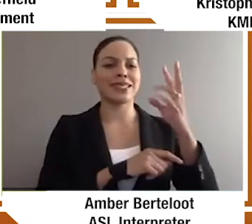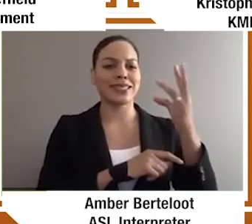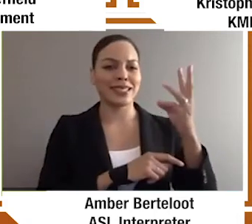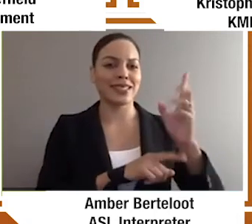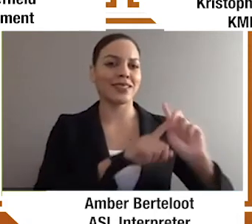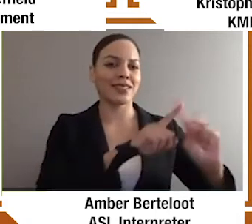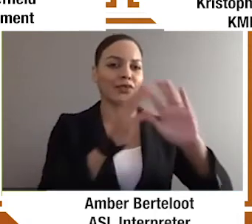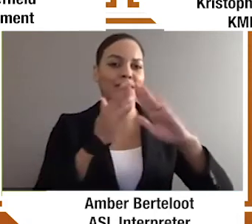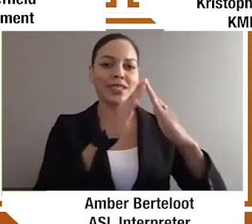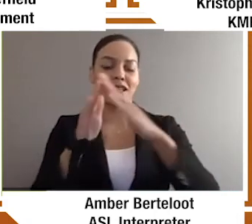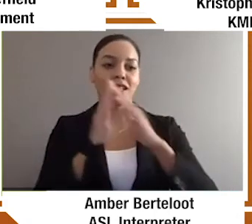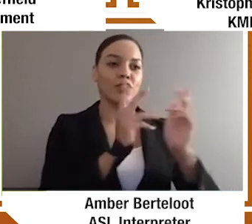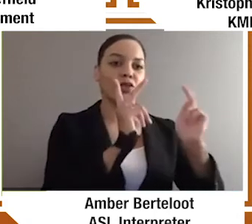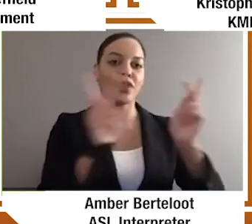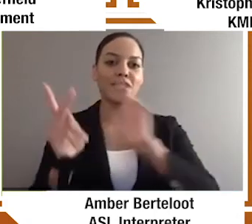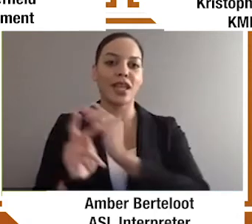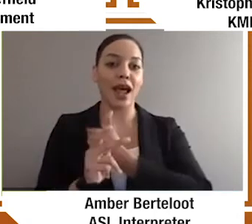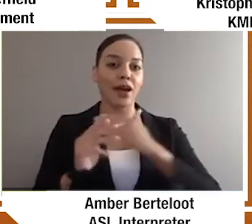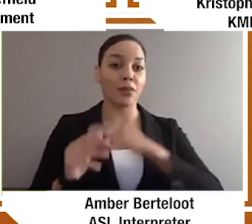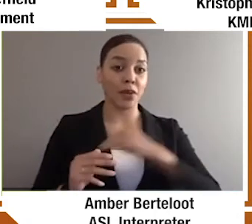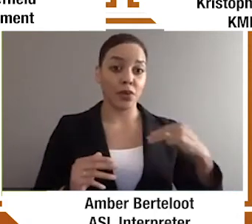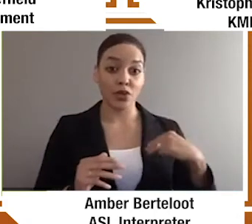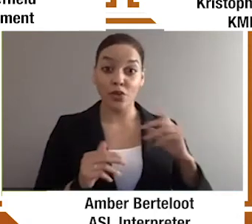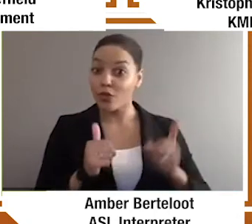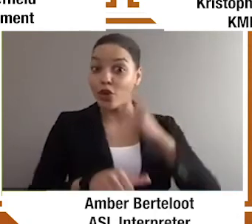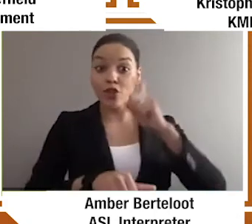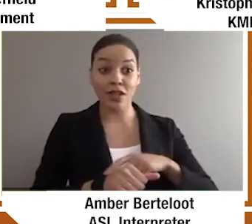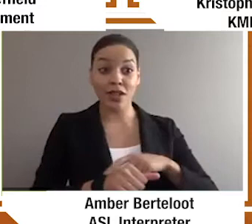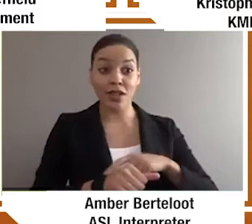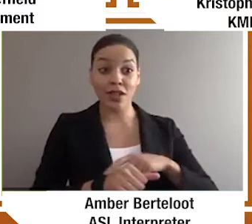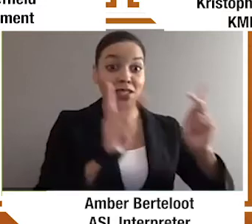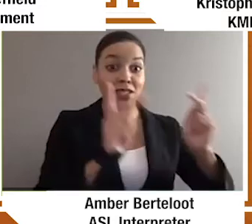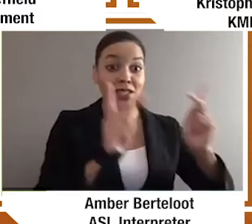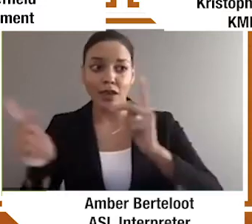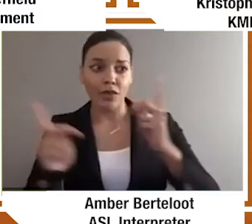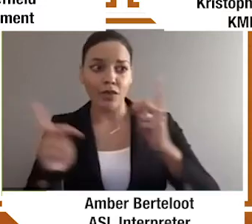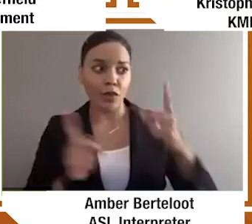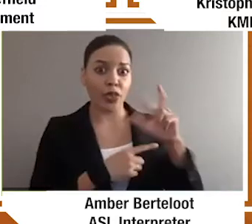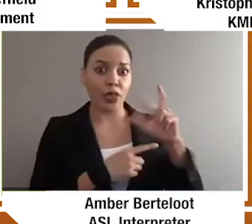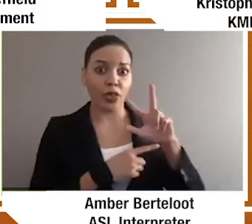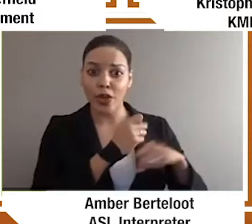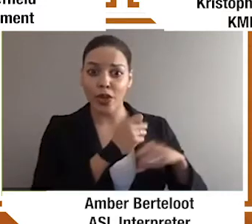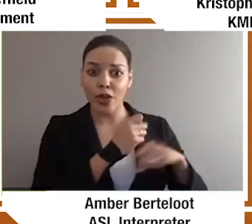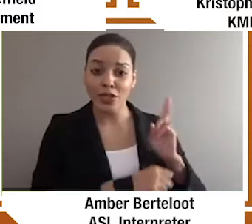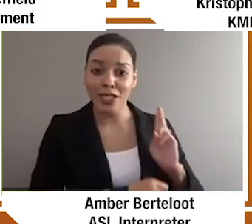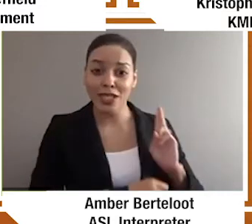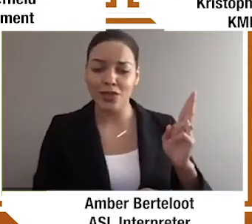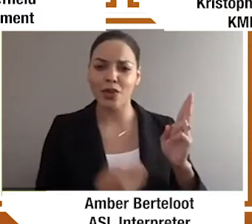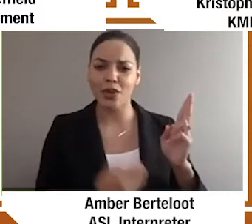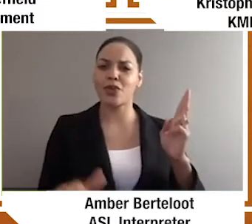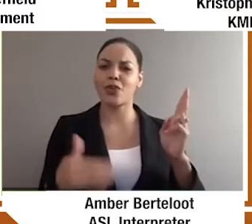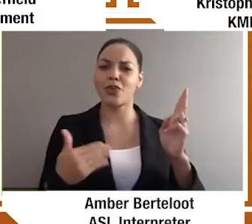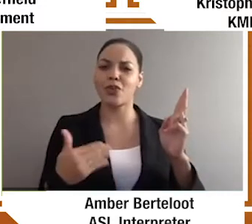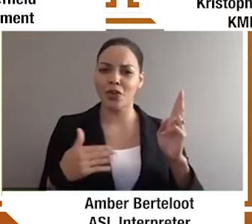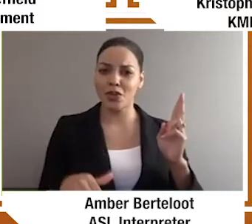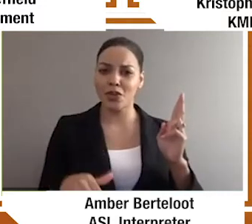in the 30-year history of IABD. So let's talk about inequities, right? Let's really talk about the work of